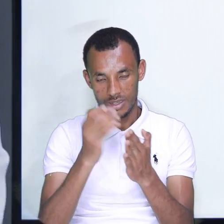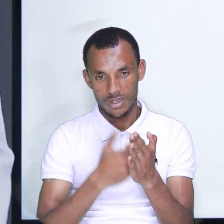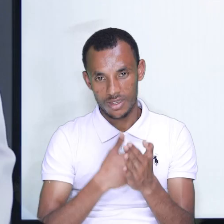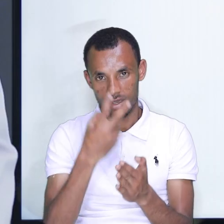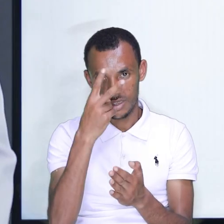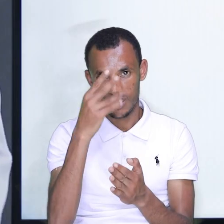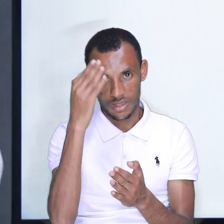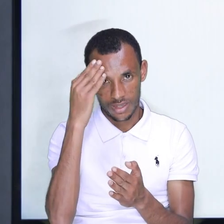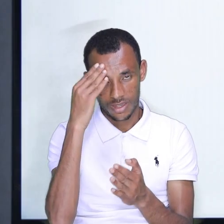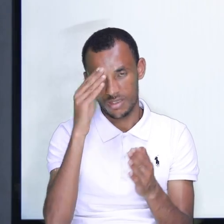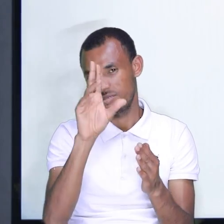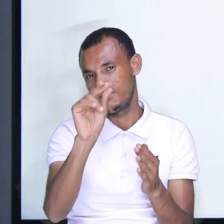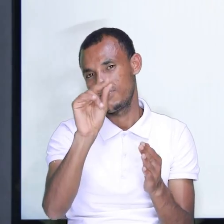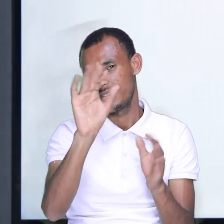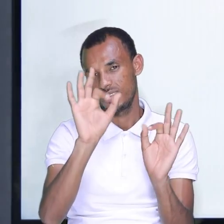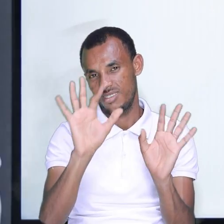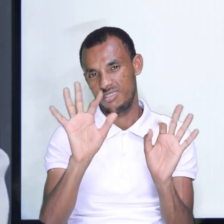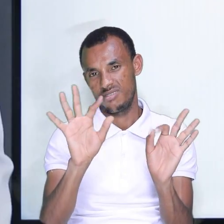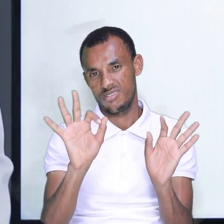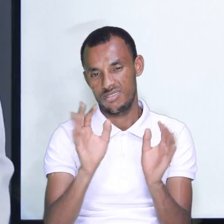I think there is no lottery ticket.